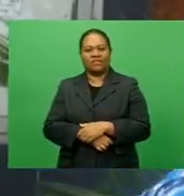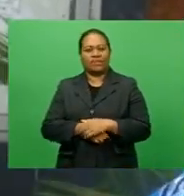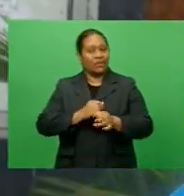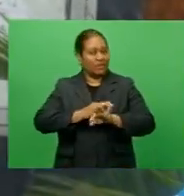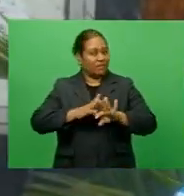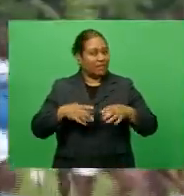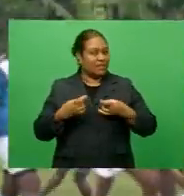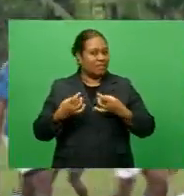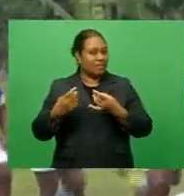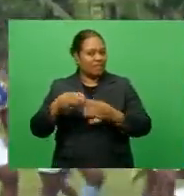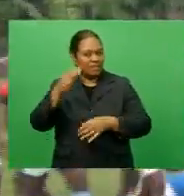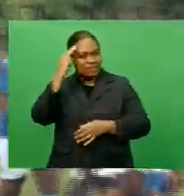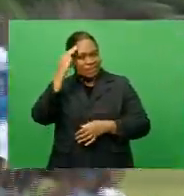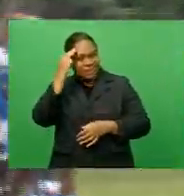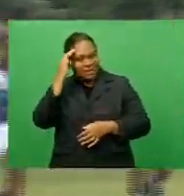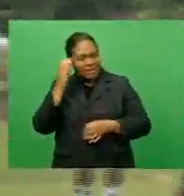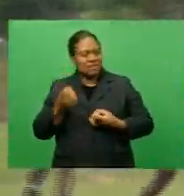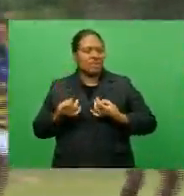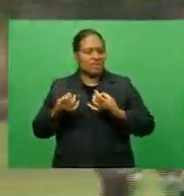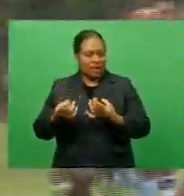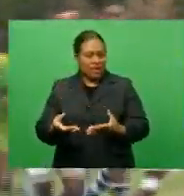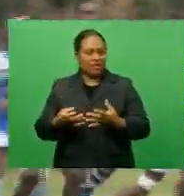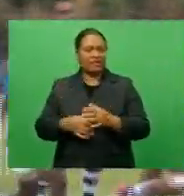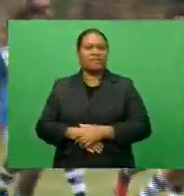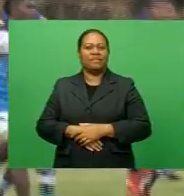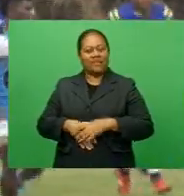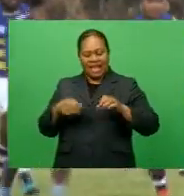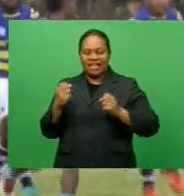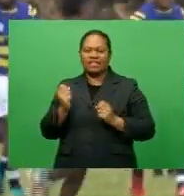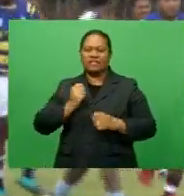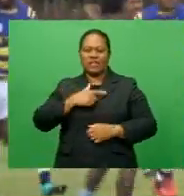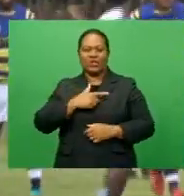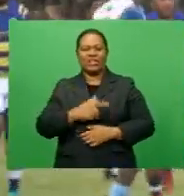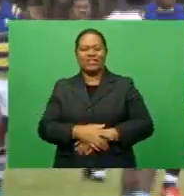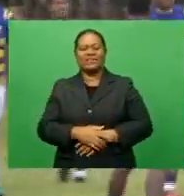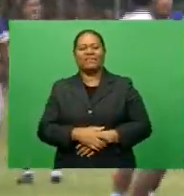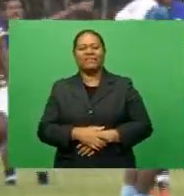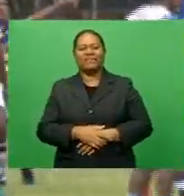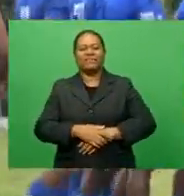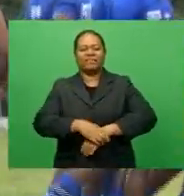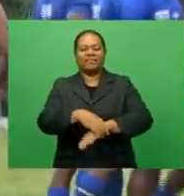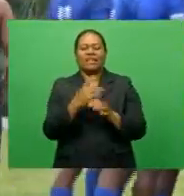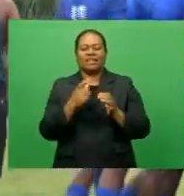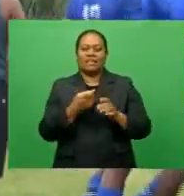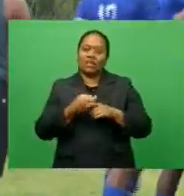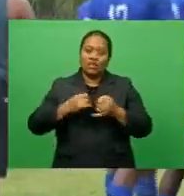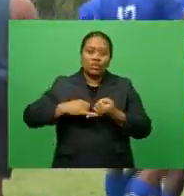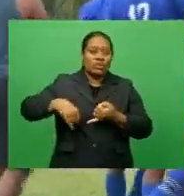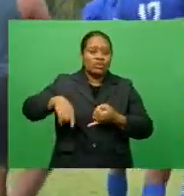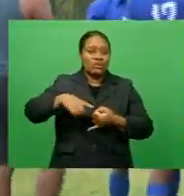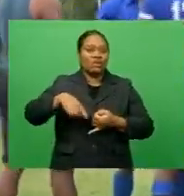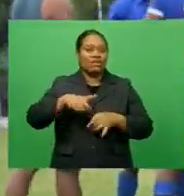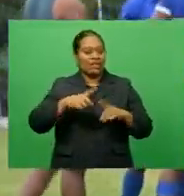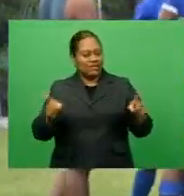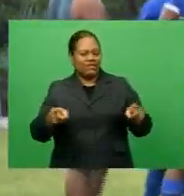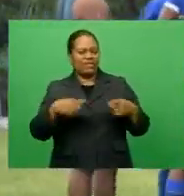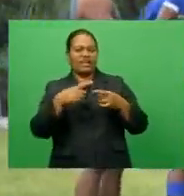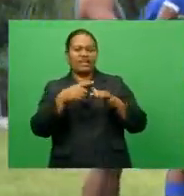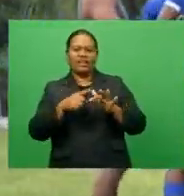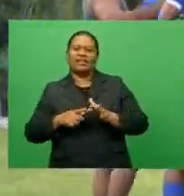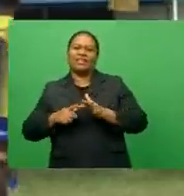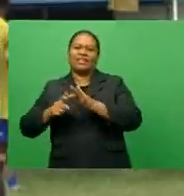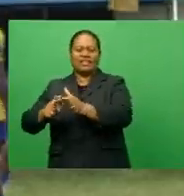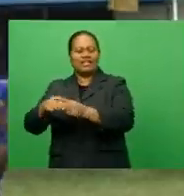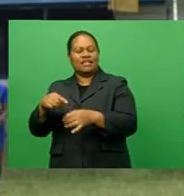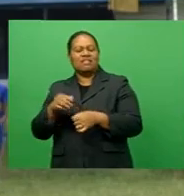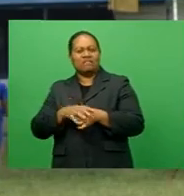physically, mentally, and spiritually. Meanwhile, in the Koroturanga Shield finals, the Eastern Saints have been